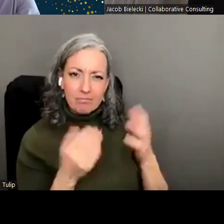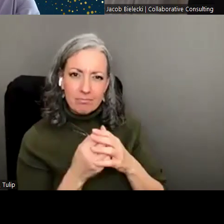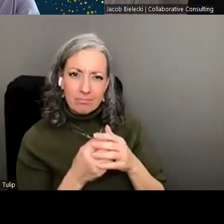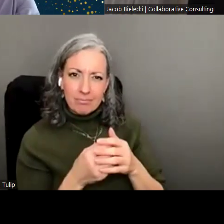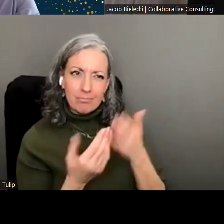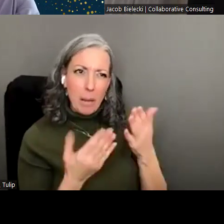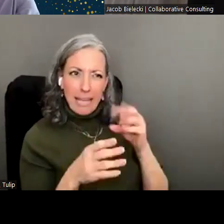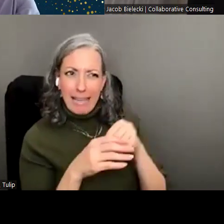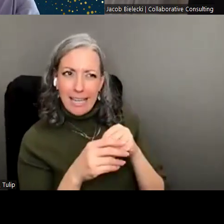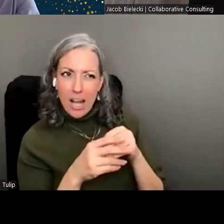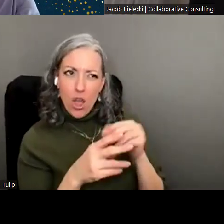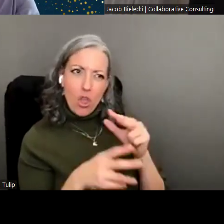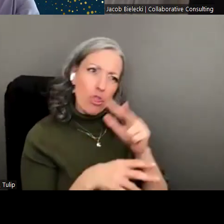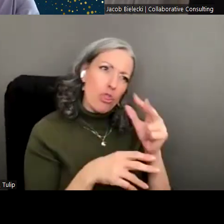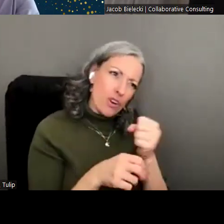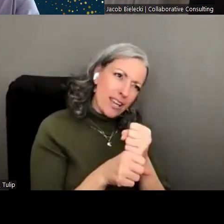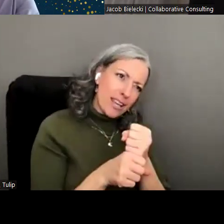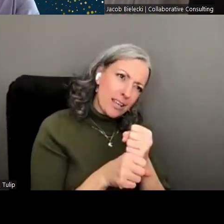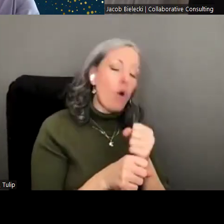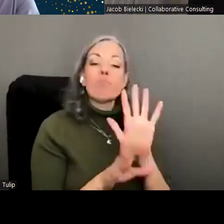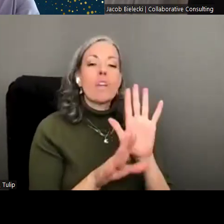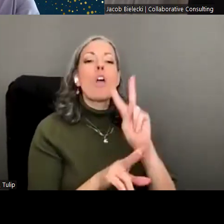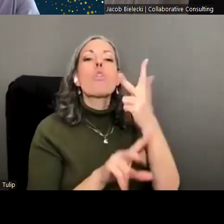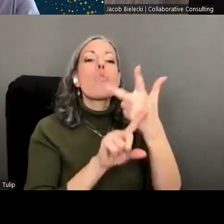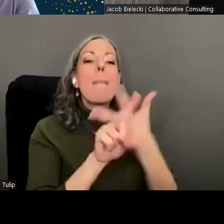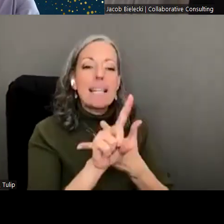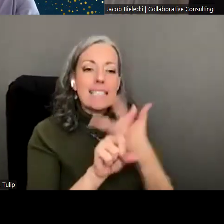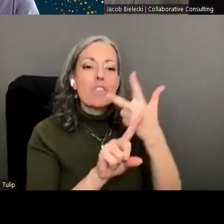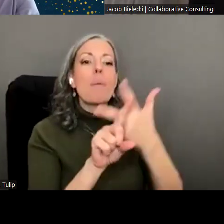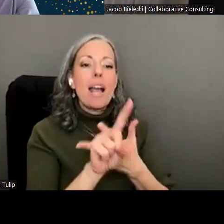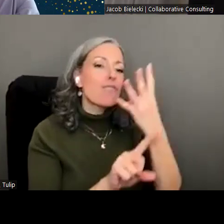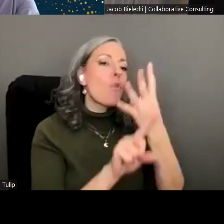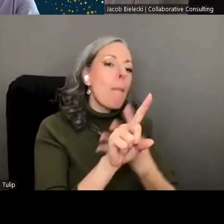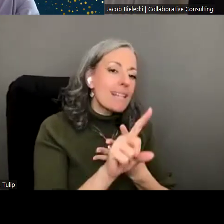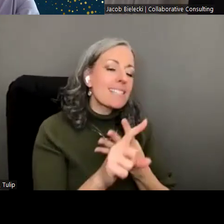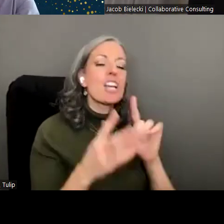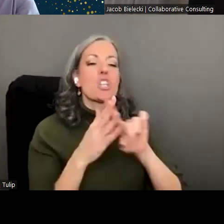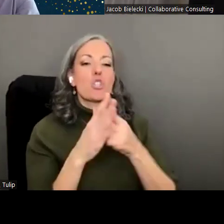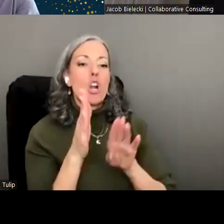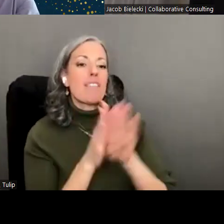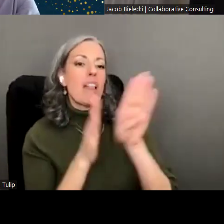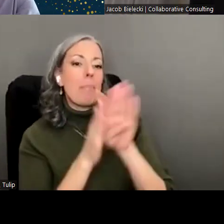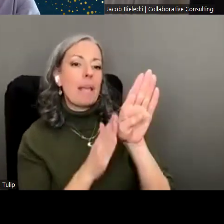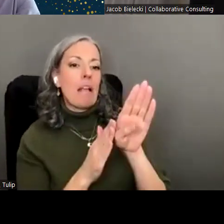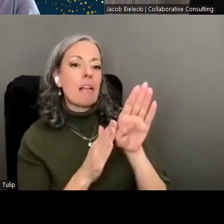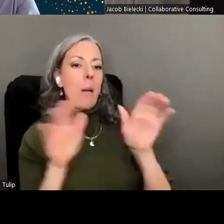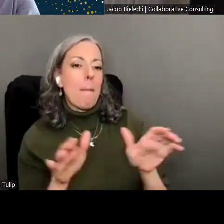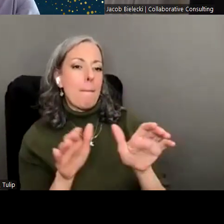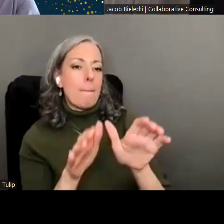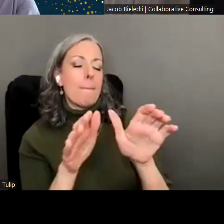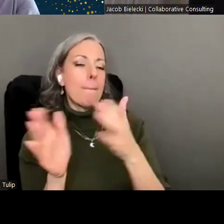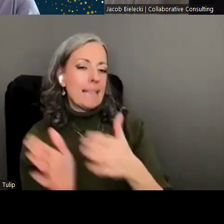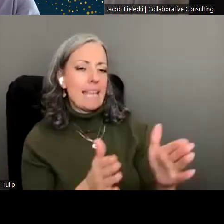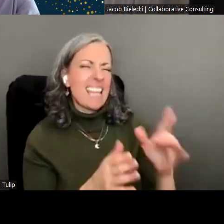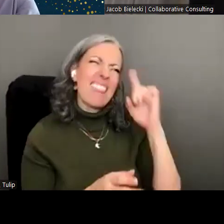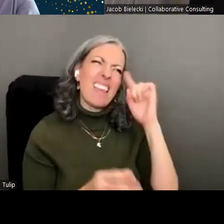next 3 to 4 months, we'll really start developing some plans. And I should say it's more like options.